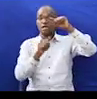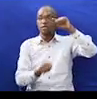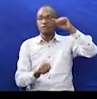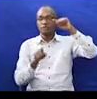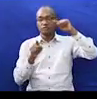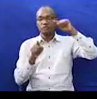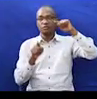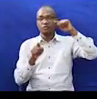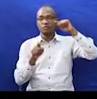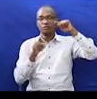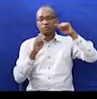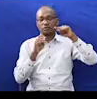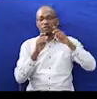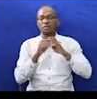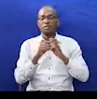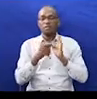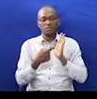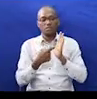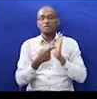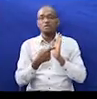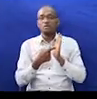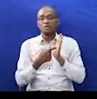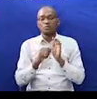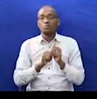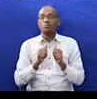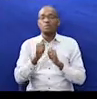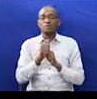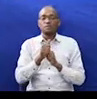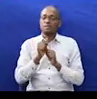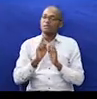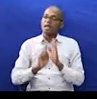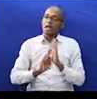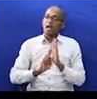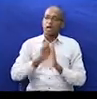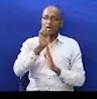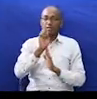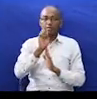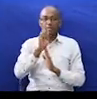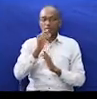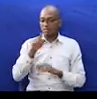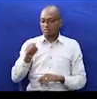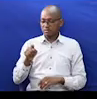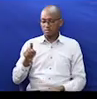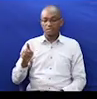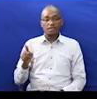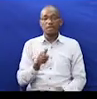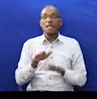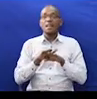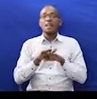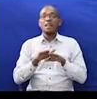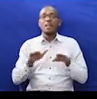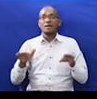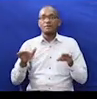the height of the tree. And this is the horizontal levels. Sometimes it can be a shadow